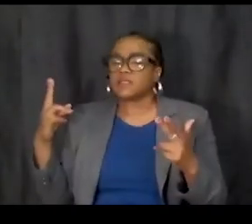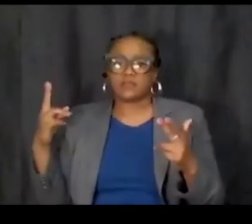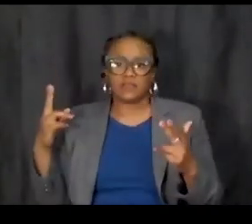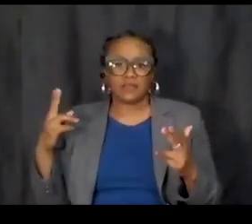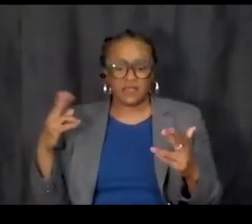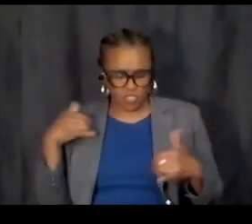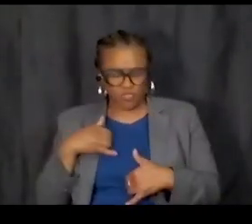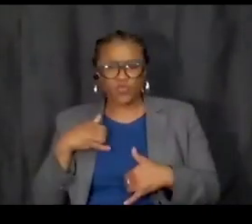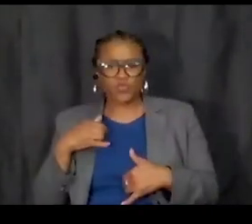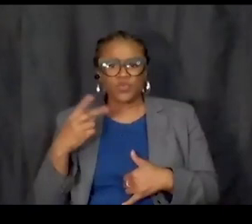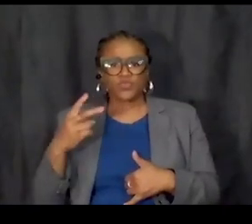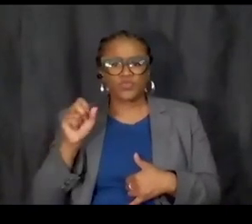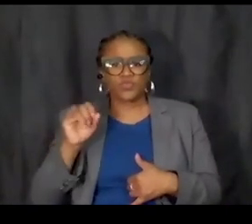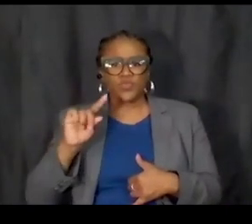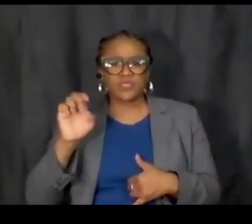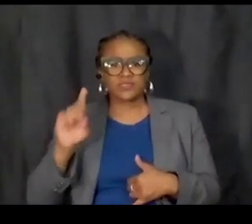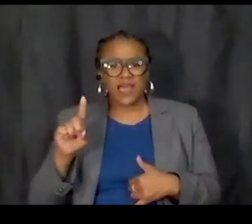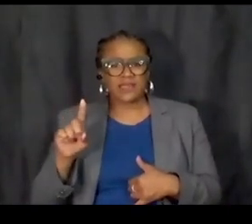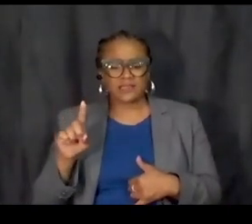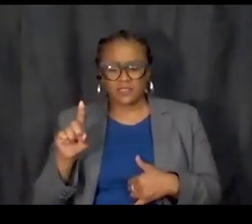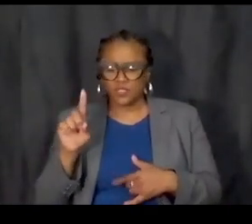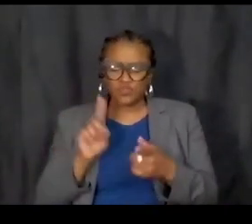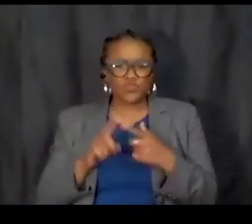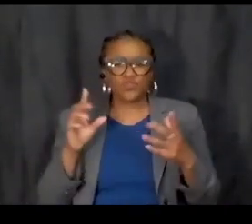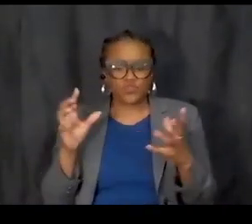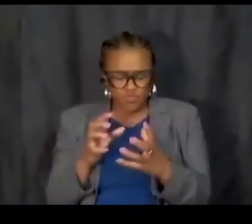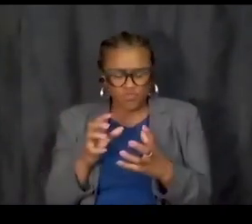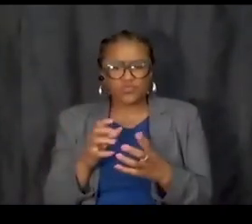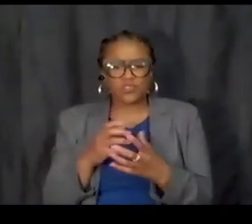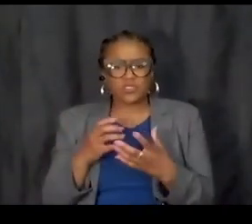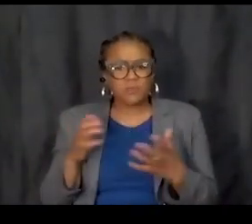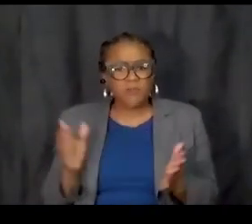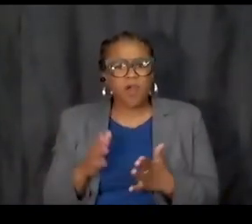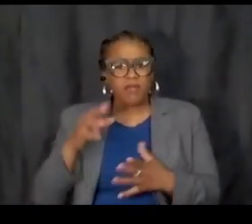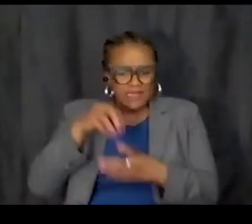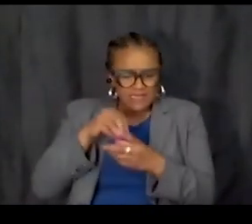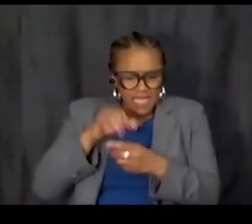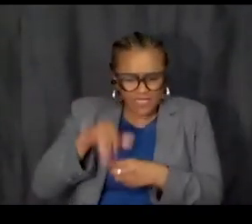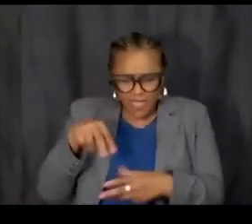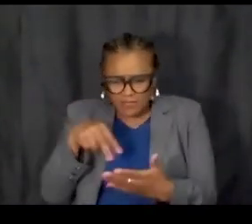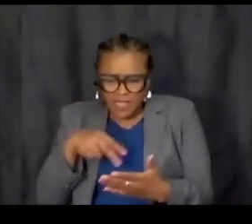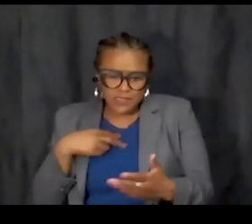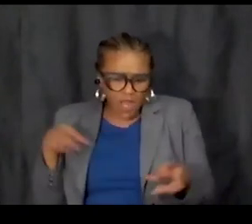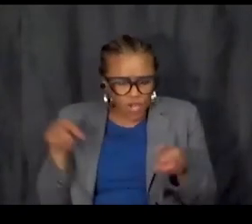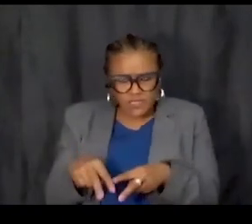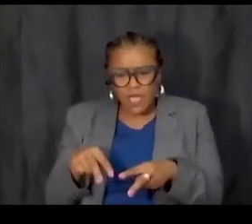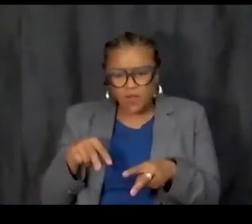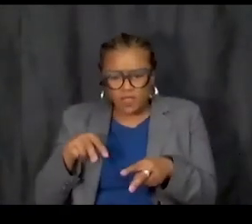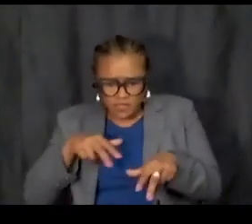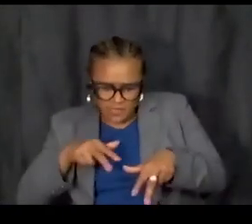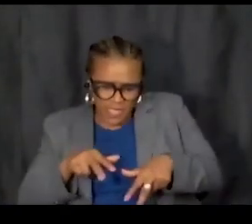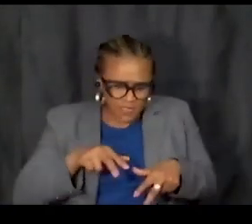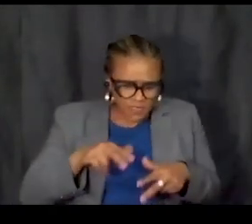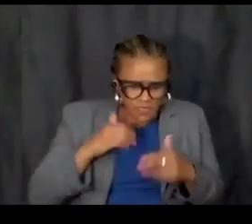the coveted dance, I first look down at extraneous steps in shame. For all my notes